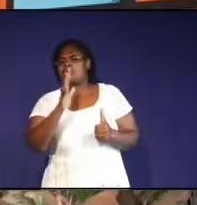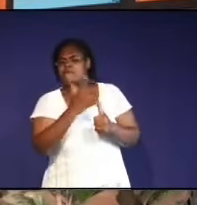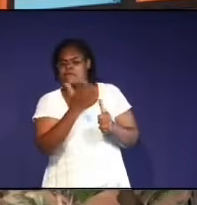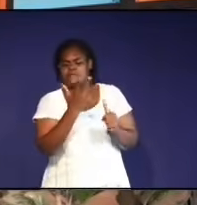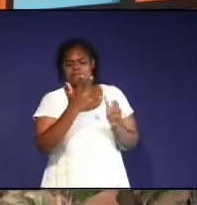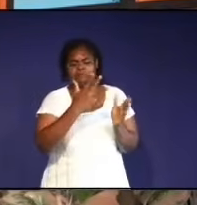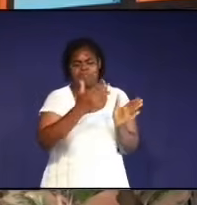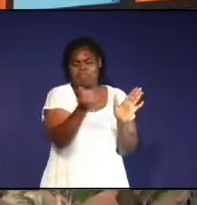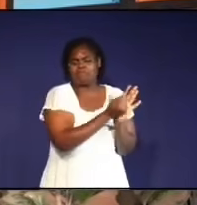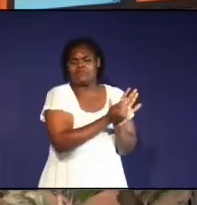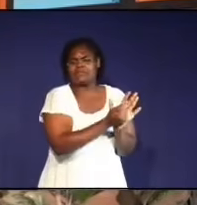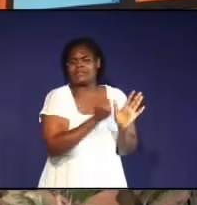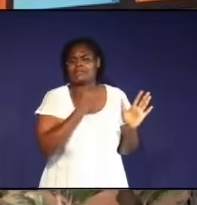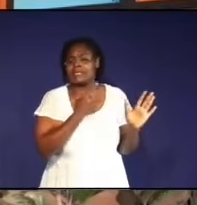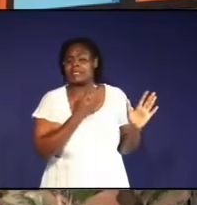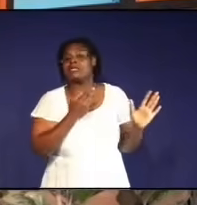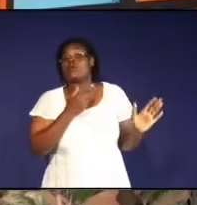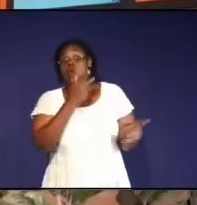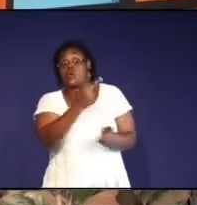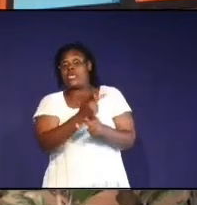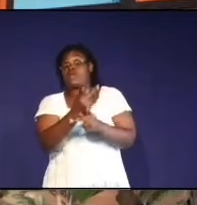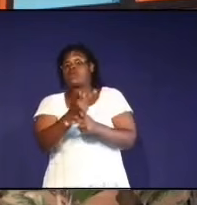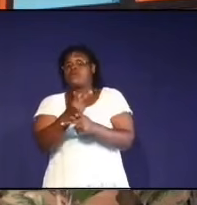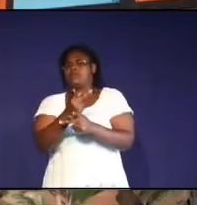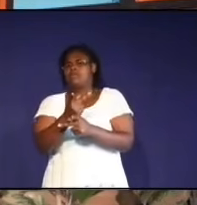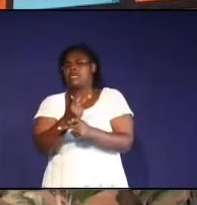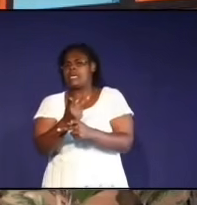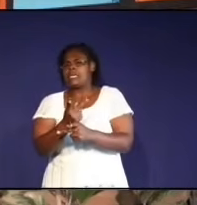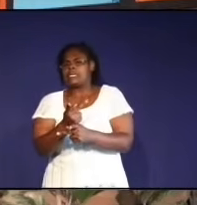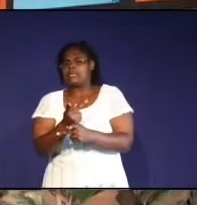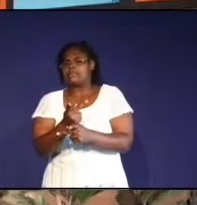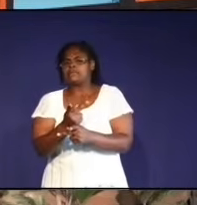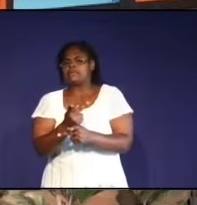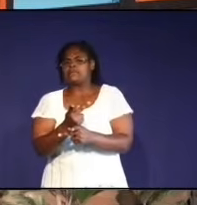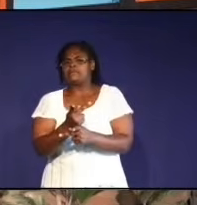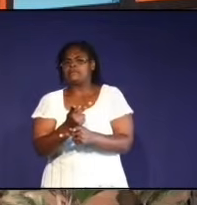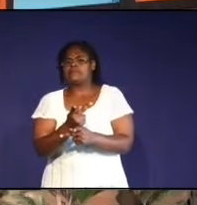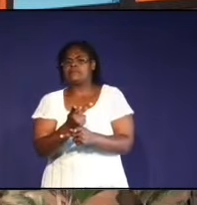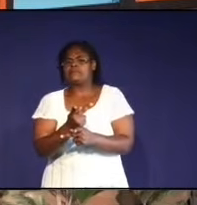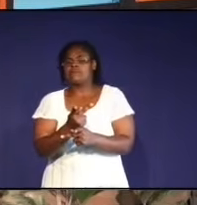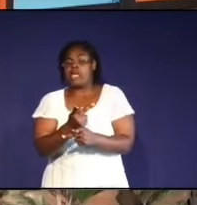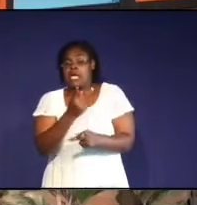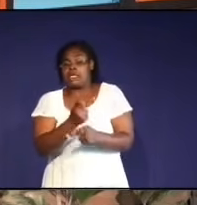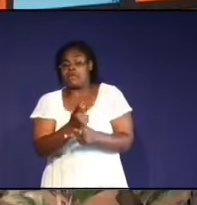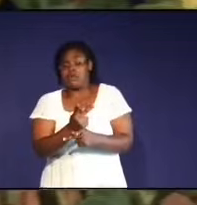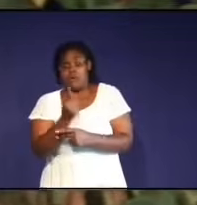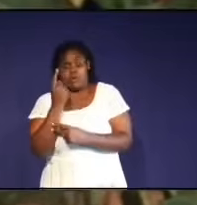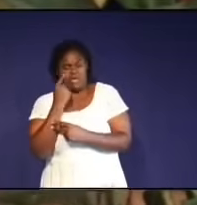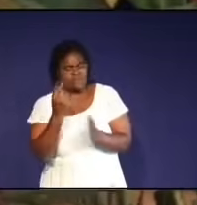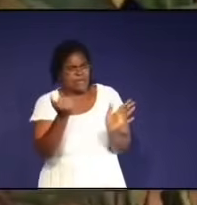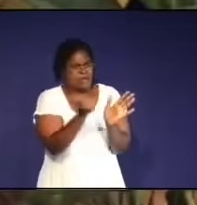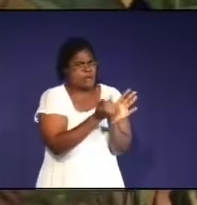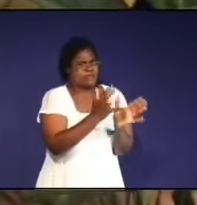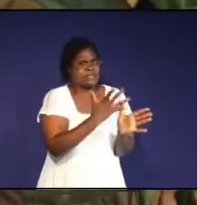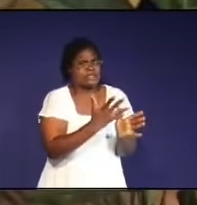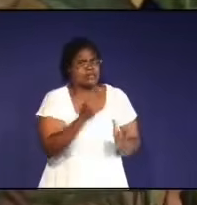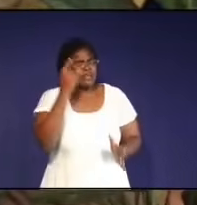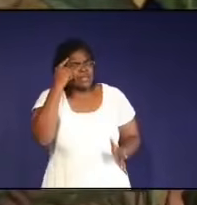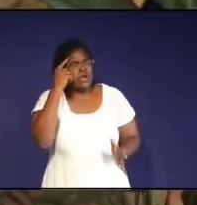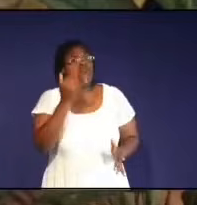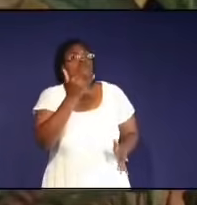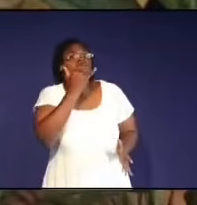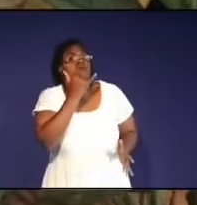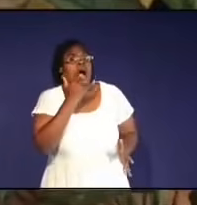picture. And if you're not careful, you may be even running away with wrong interpretation. For on the seal number 5,